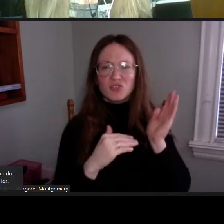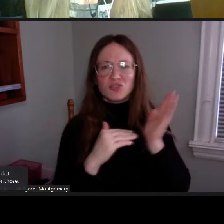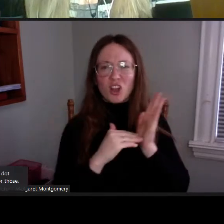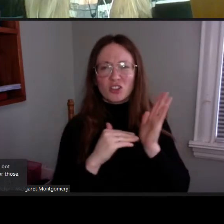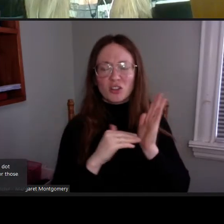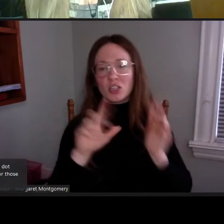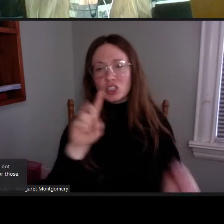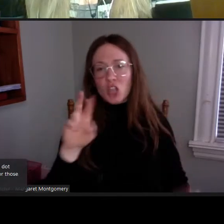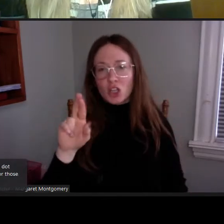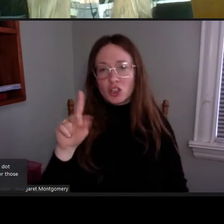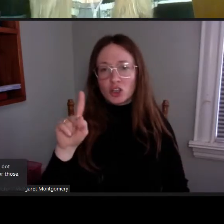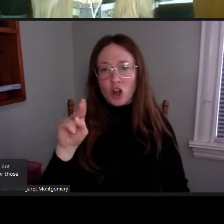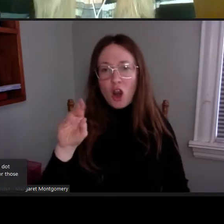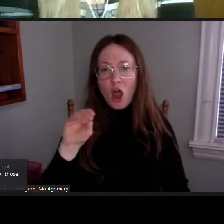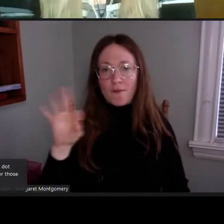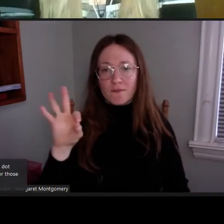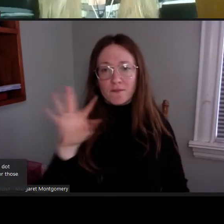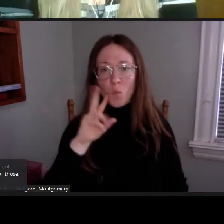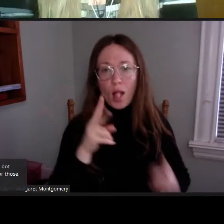those who are interested.